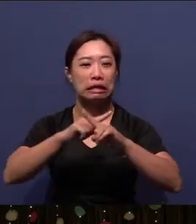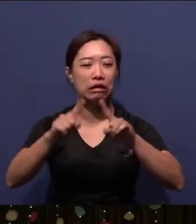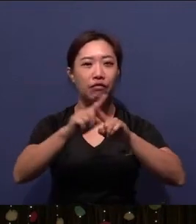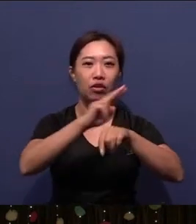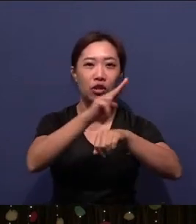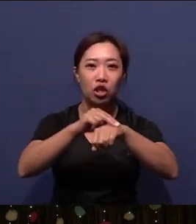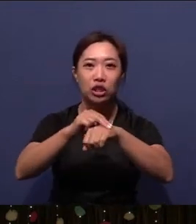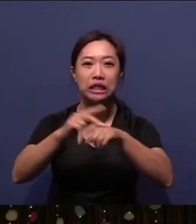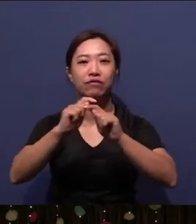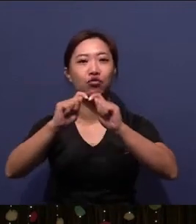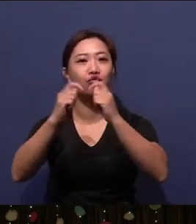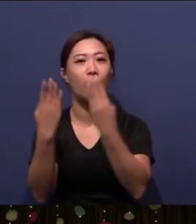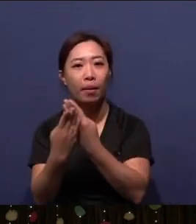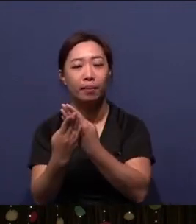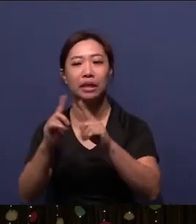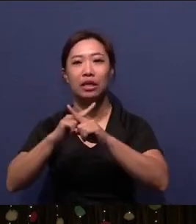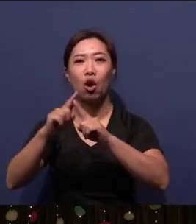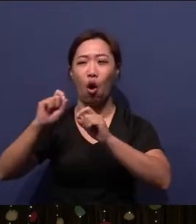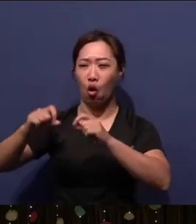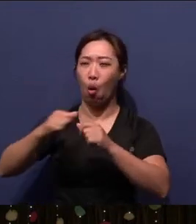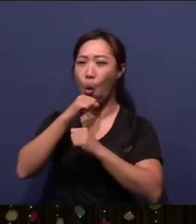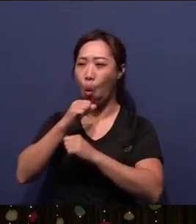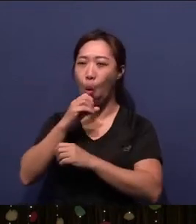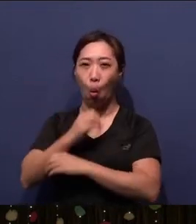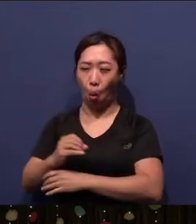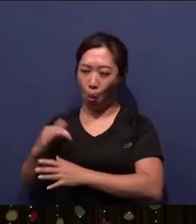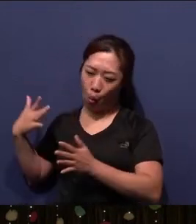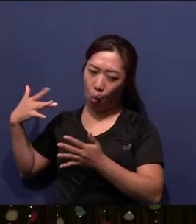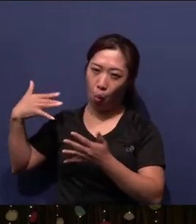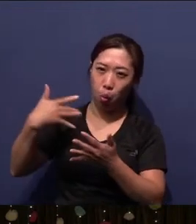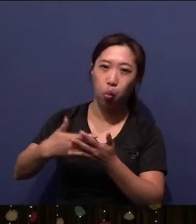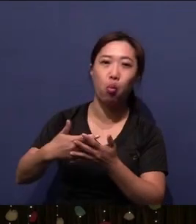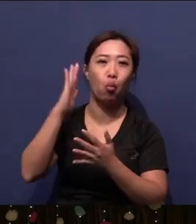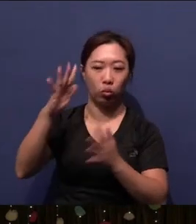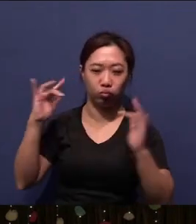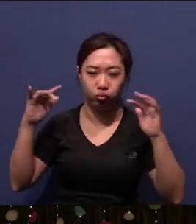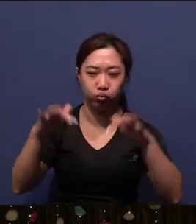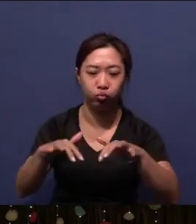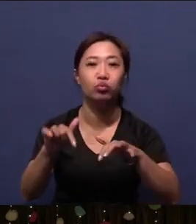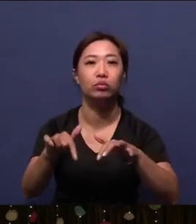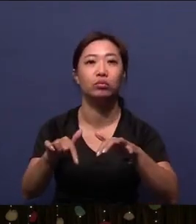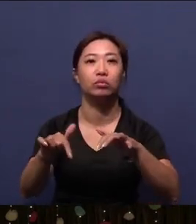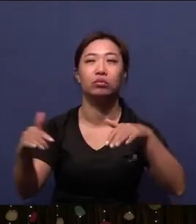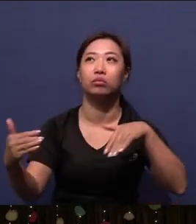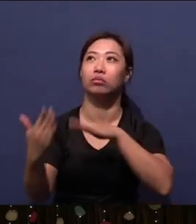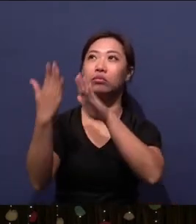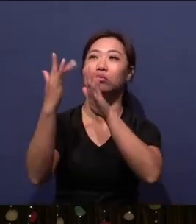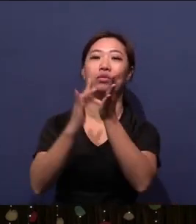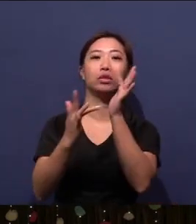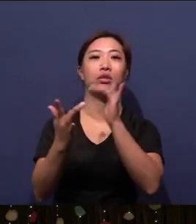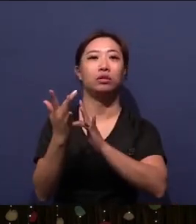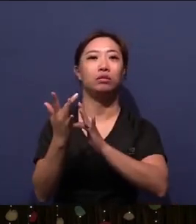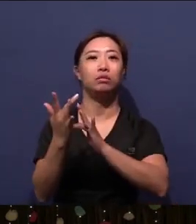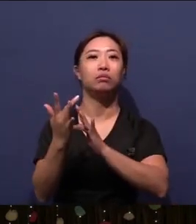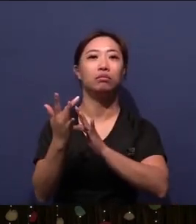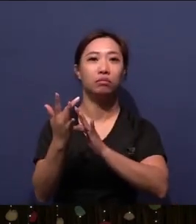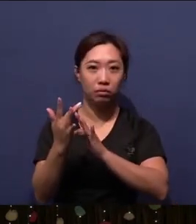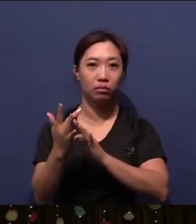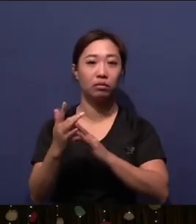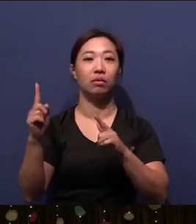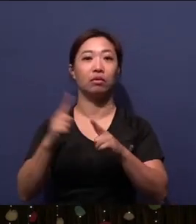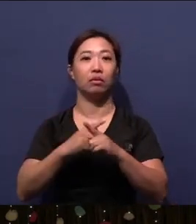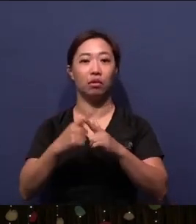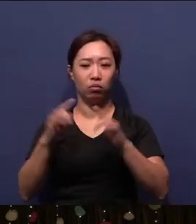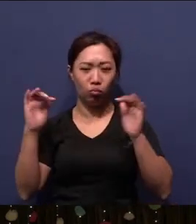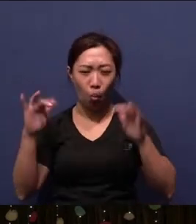nations, all tribes, from all times, will be gathered before Jesus. And as the gathering comes, as everyone